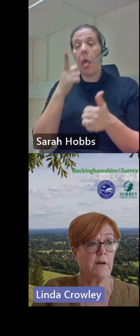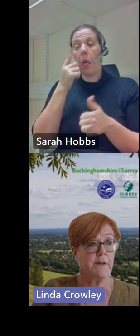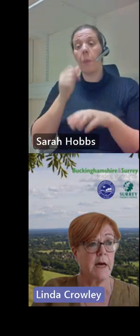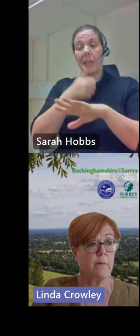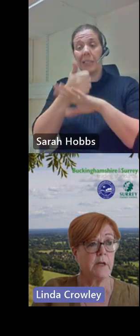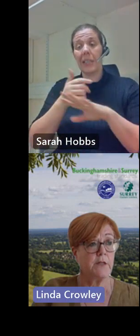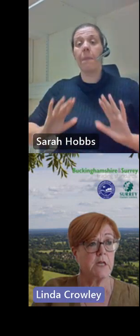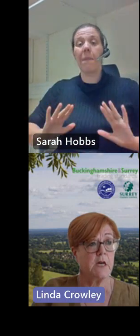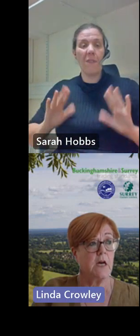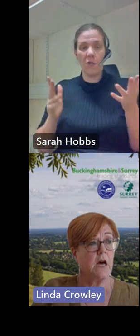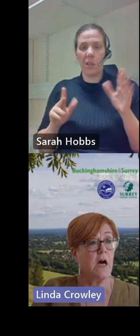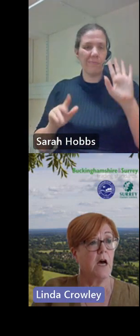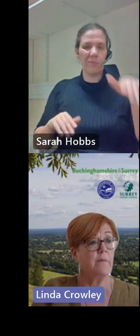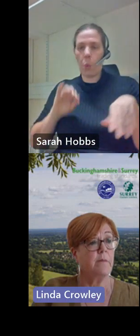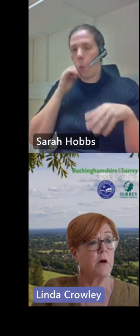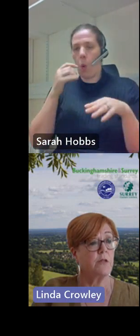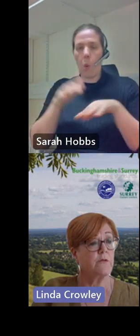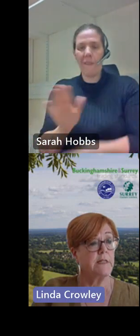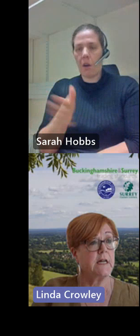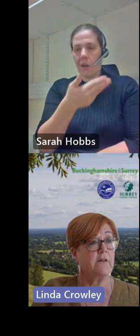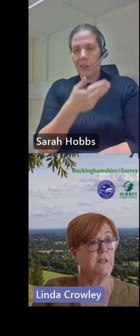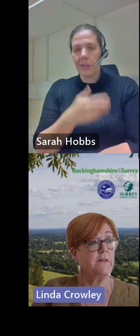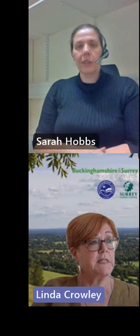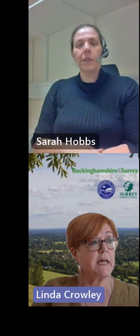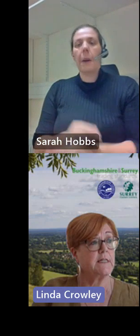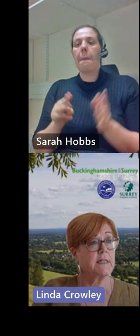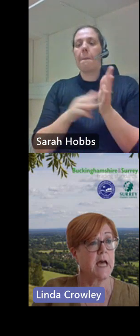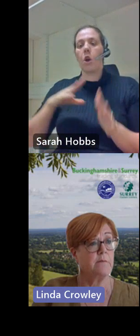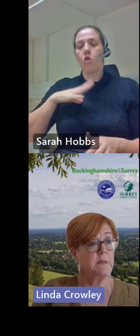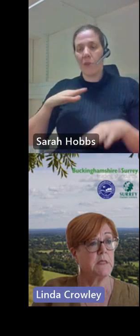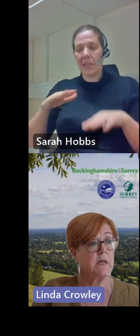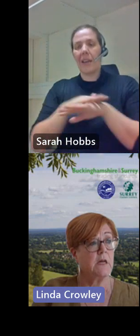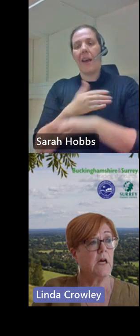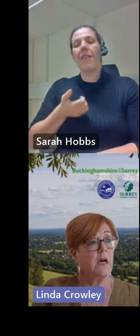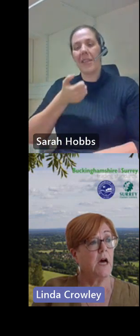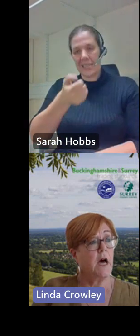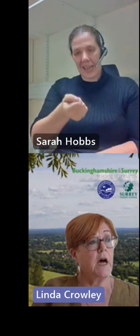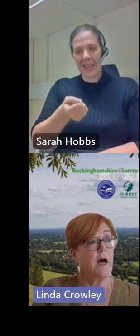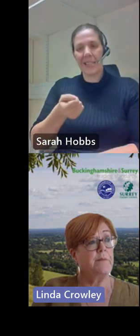I won't cover that because Mark's already covered it, the text scams.